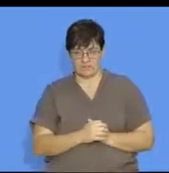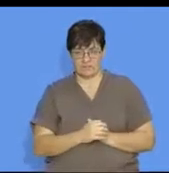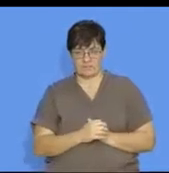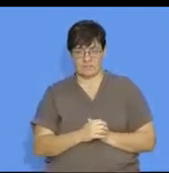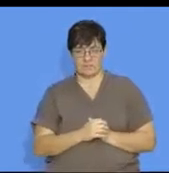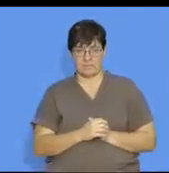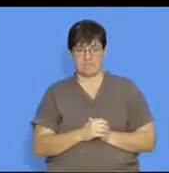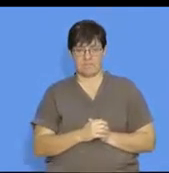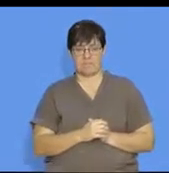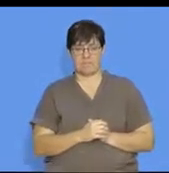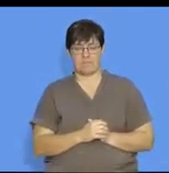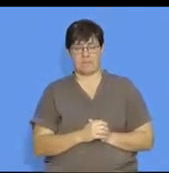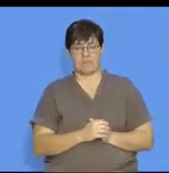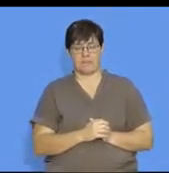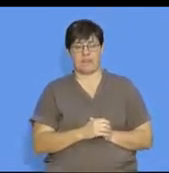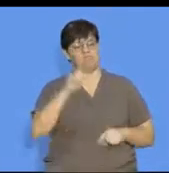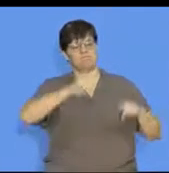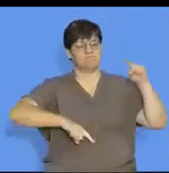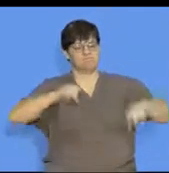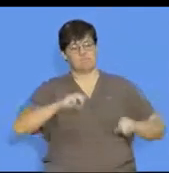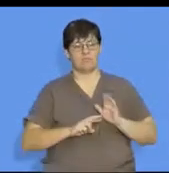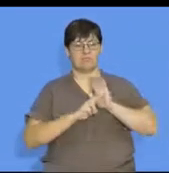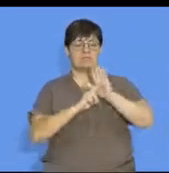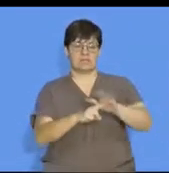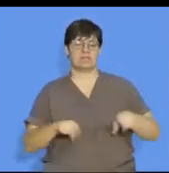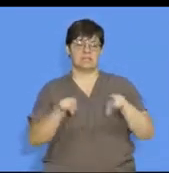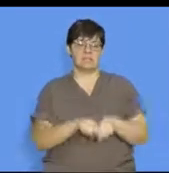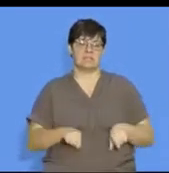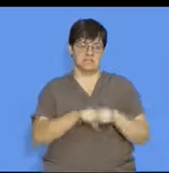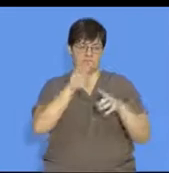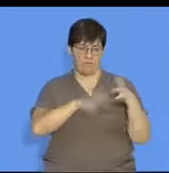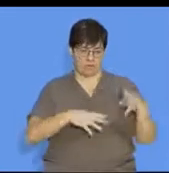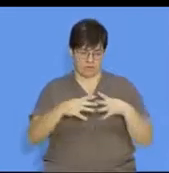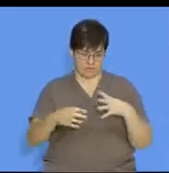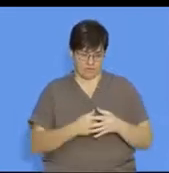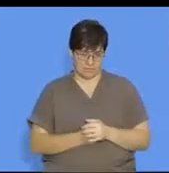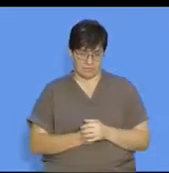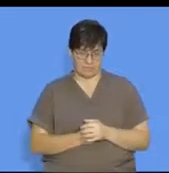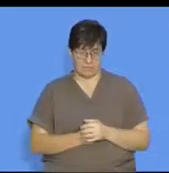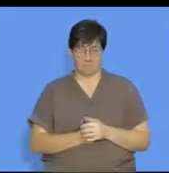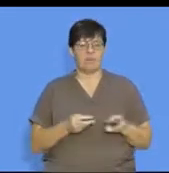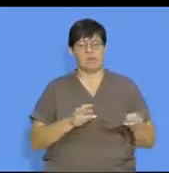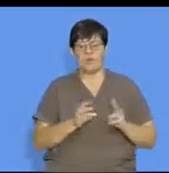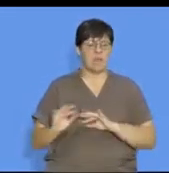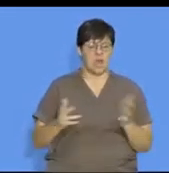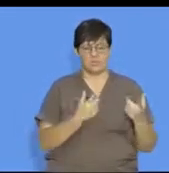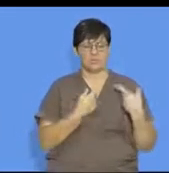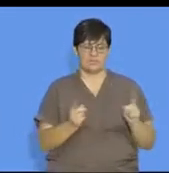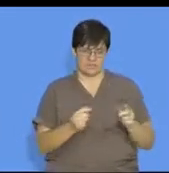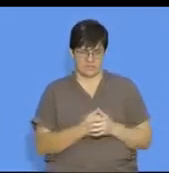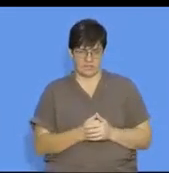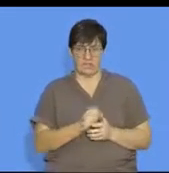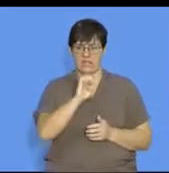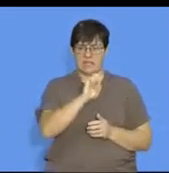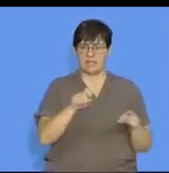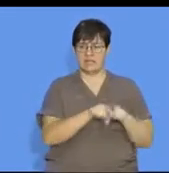potential difference, right? So there will be variations of representing the same formula, in different ways to say E